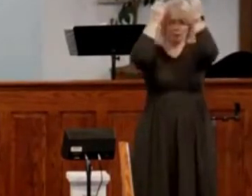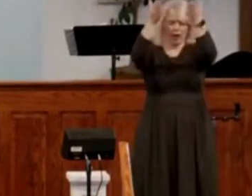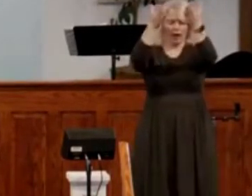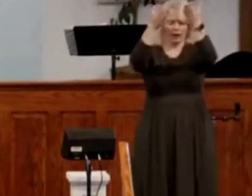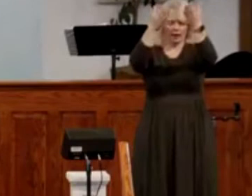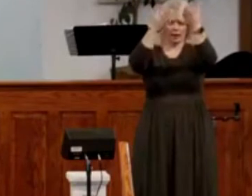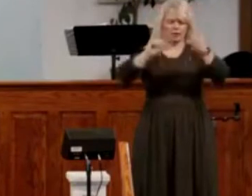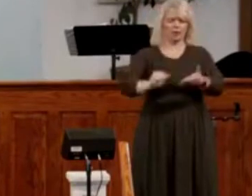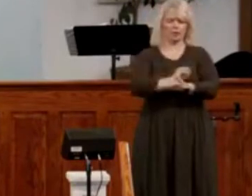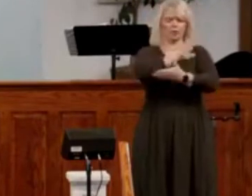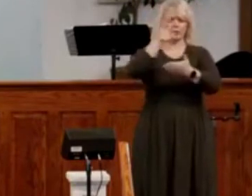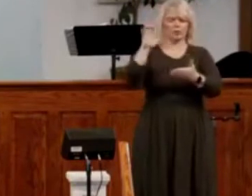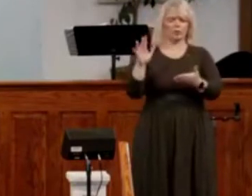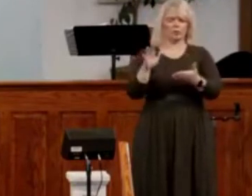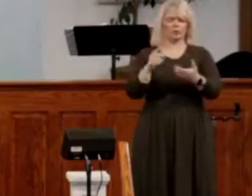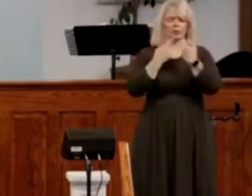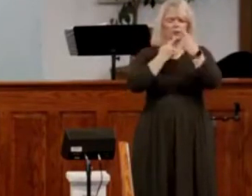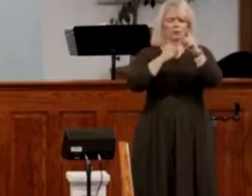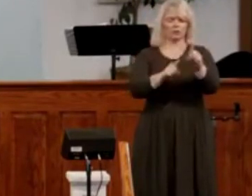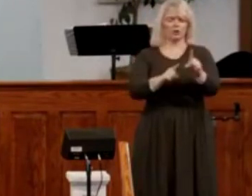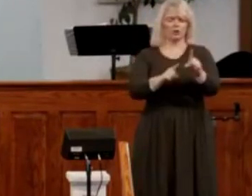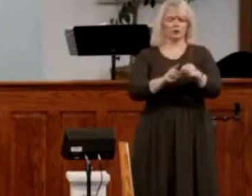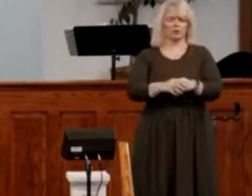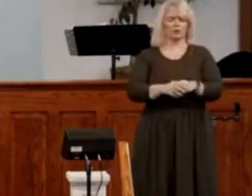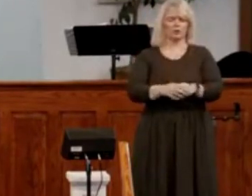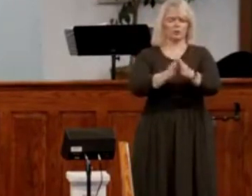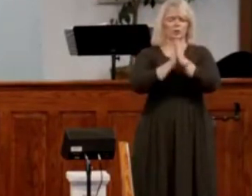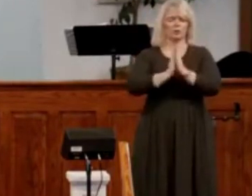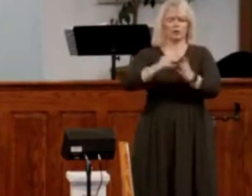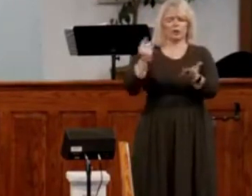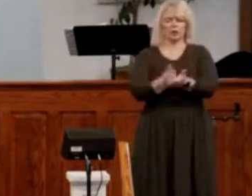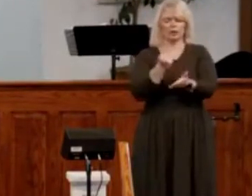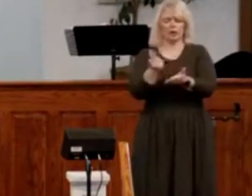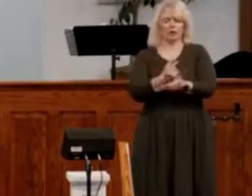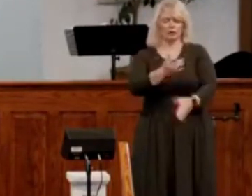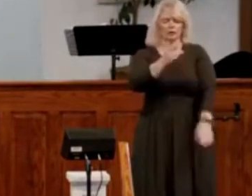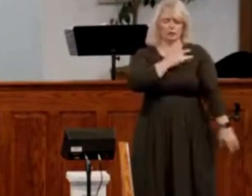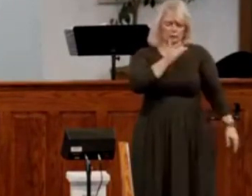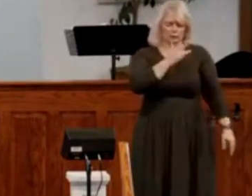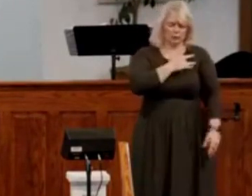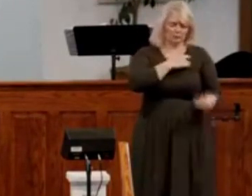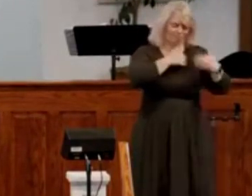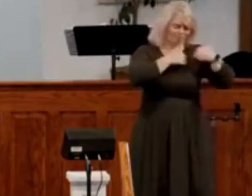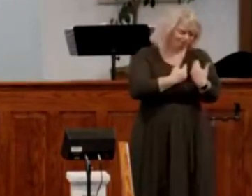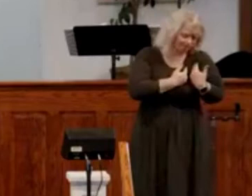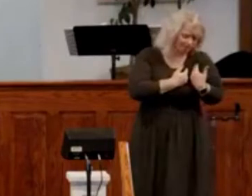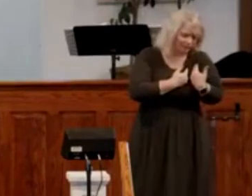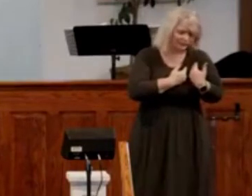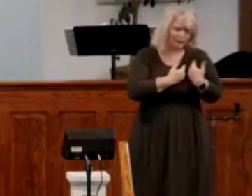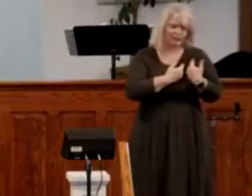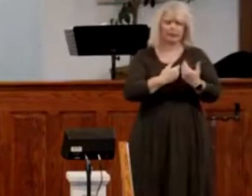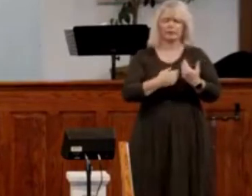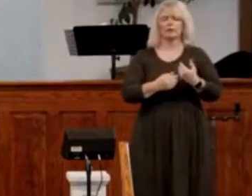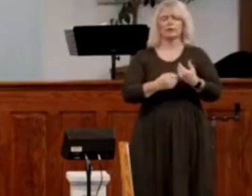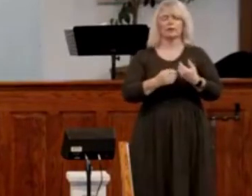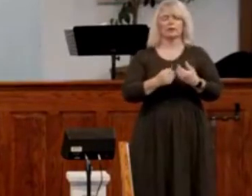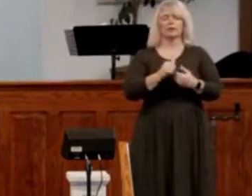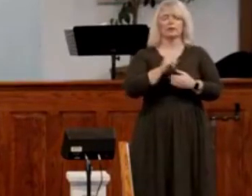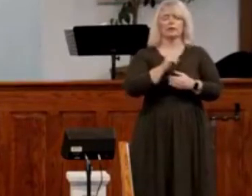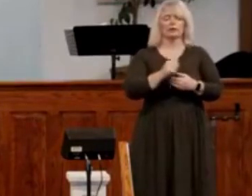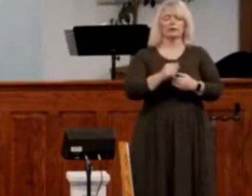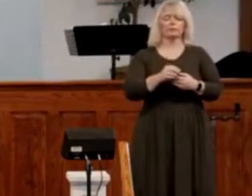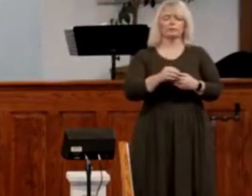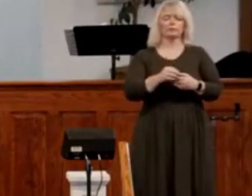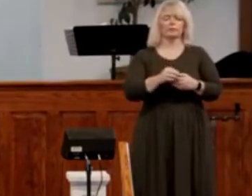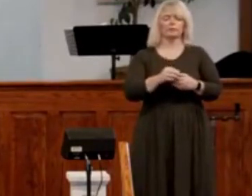would be glorified with the result. Lord, we pray that the gospel would rest heavy on all of our hearts, but especially those who may not know you, who need to put